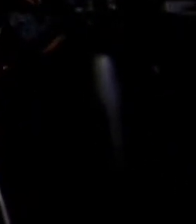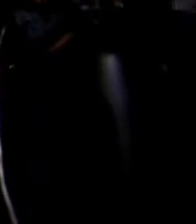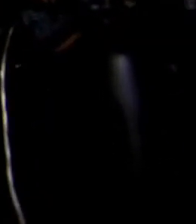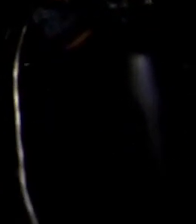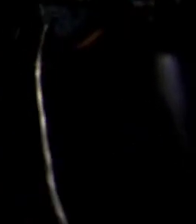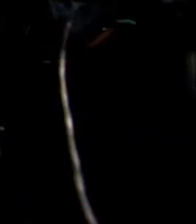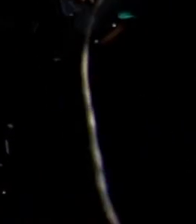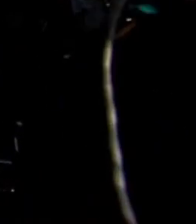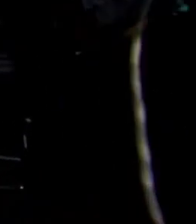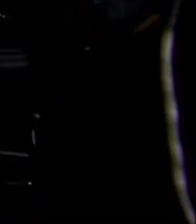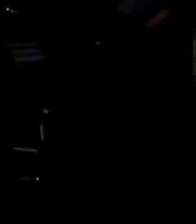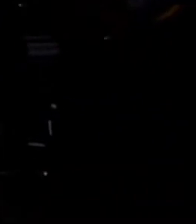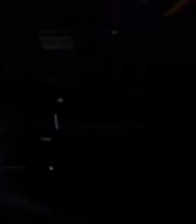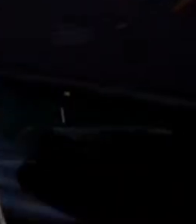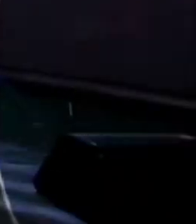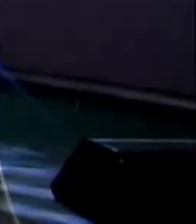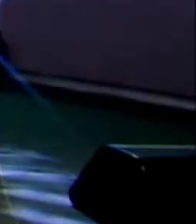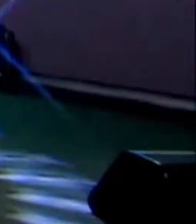everybody sing.